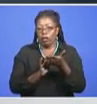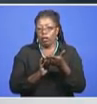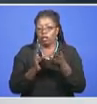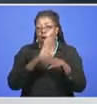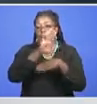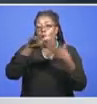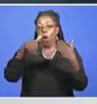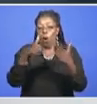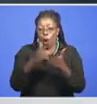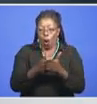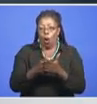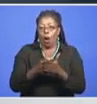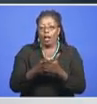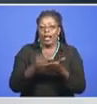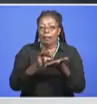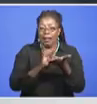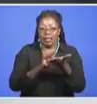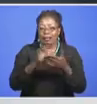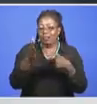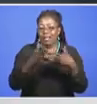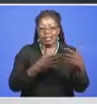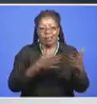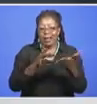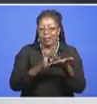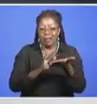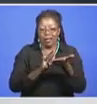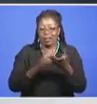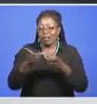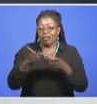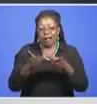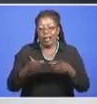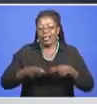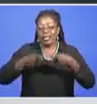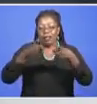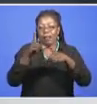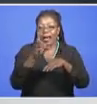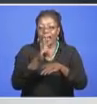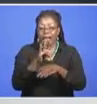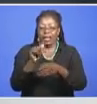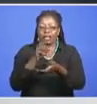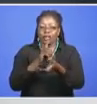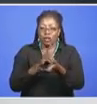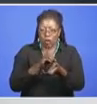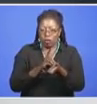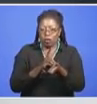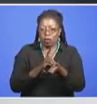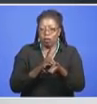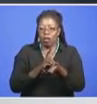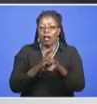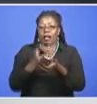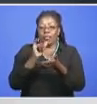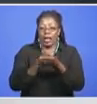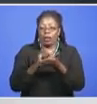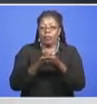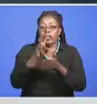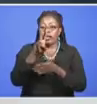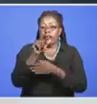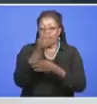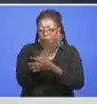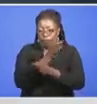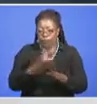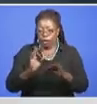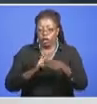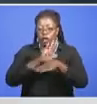all prescription medicine. So that if you get any medicine prescribed to you by a doctor that has an active ingredient, that'll be VAT-free. Then included